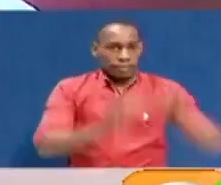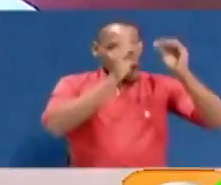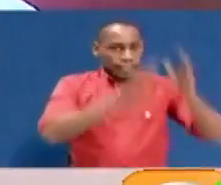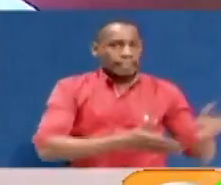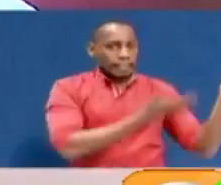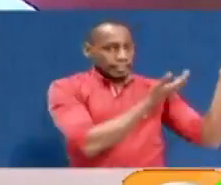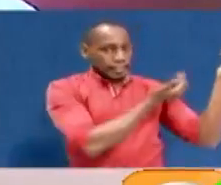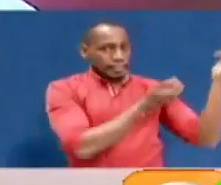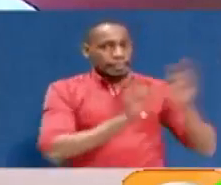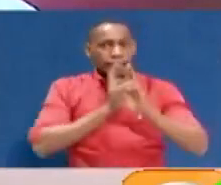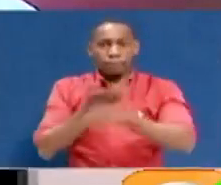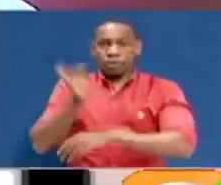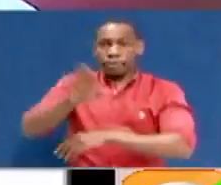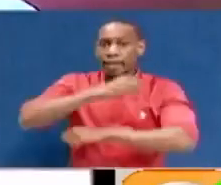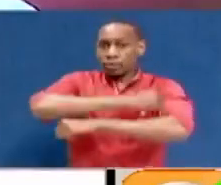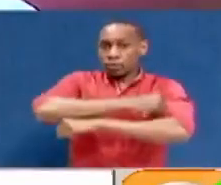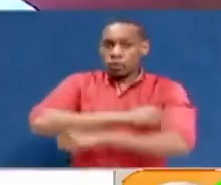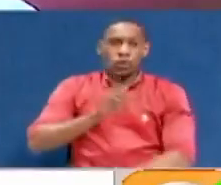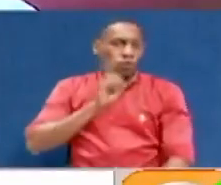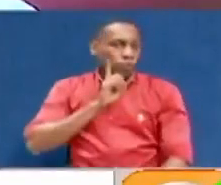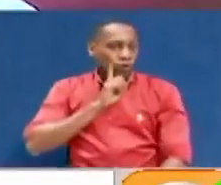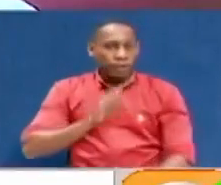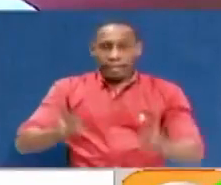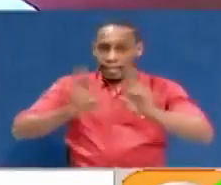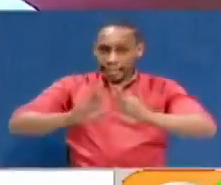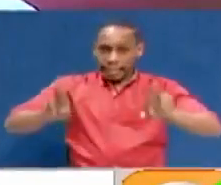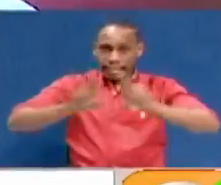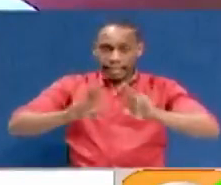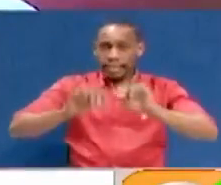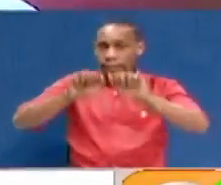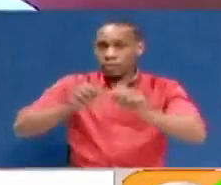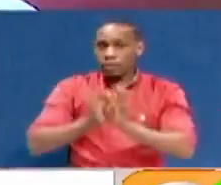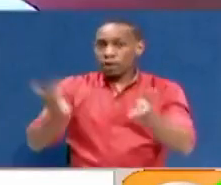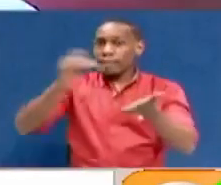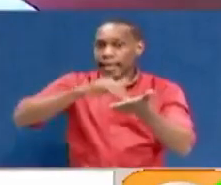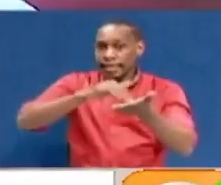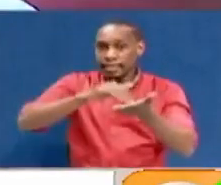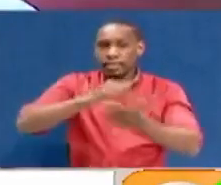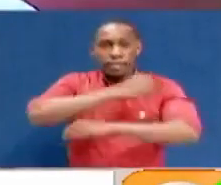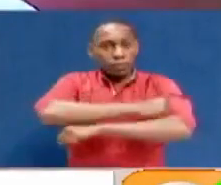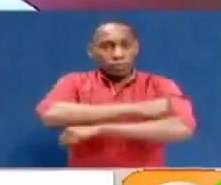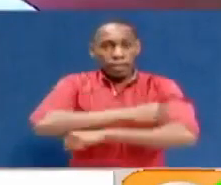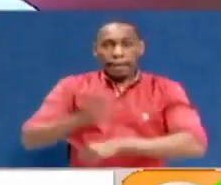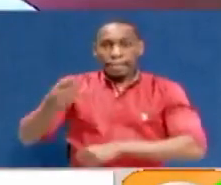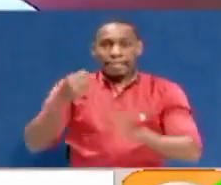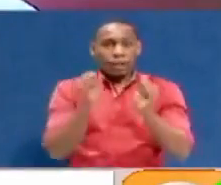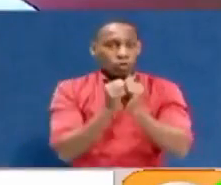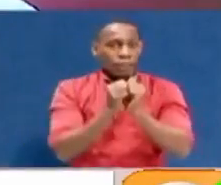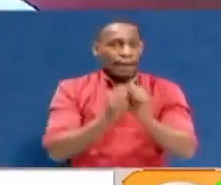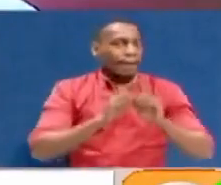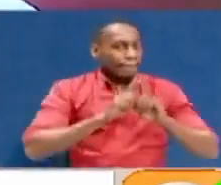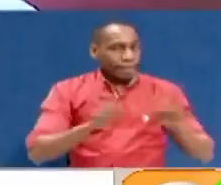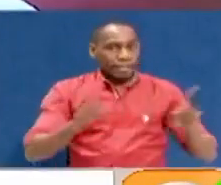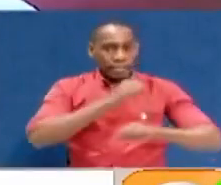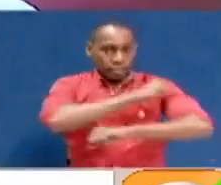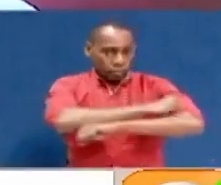Teachers are expected to report back to school tomorrow to prepare for the eventual reopening of schools in October.